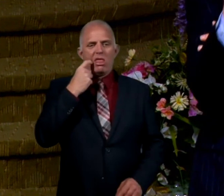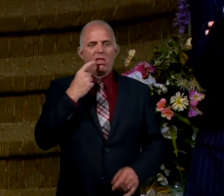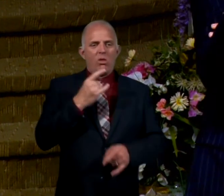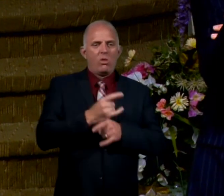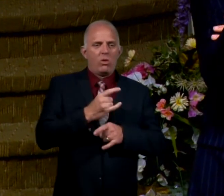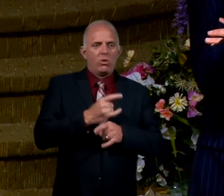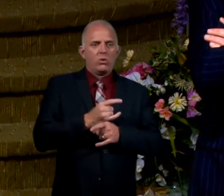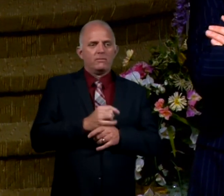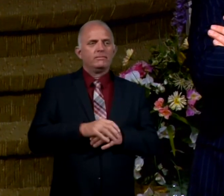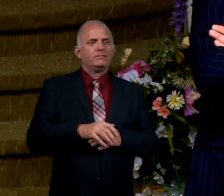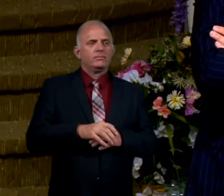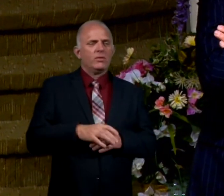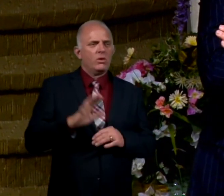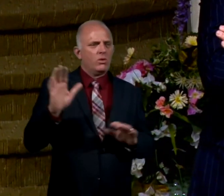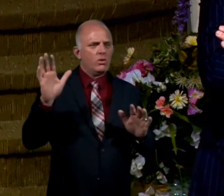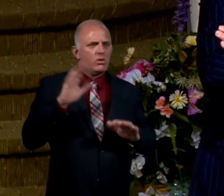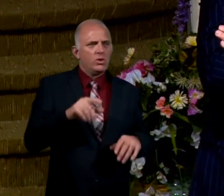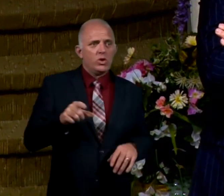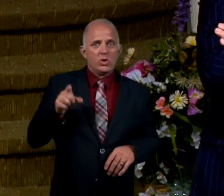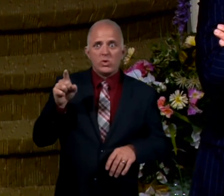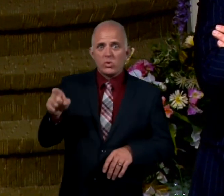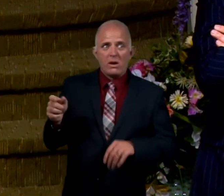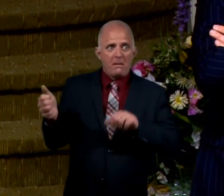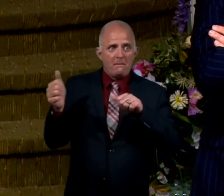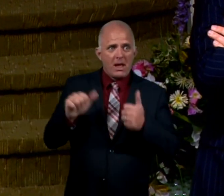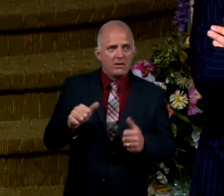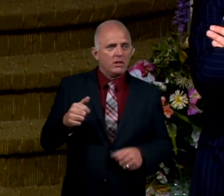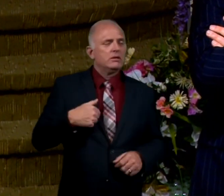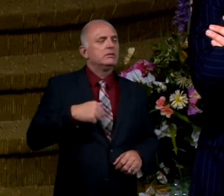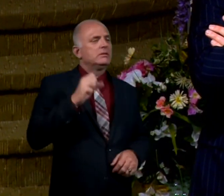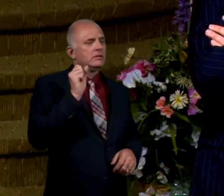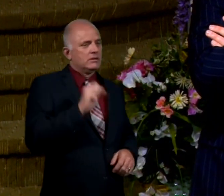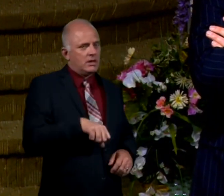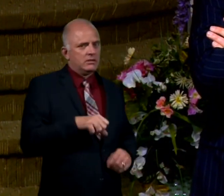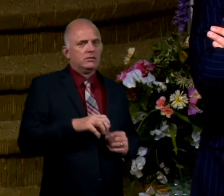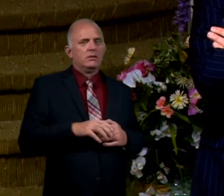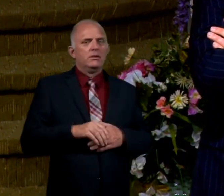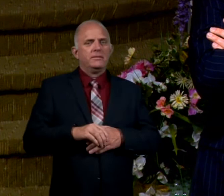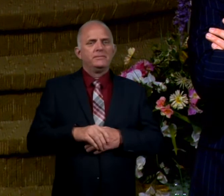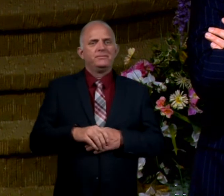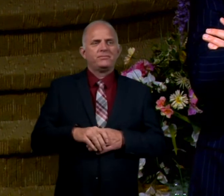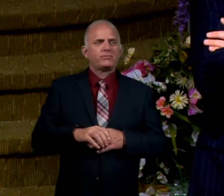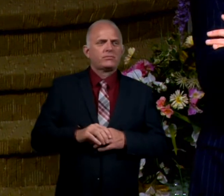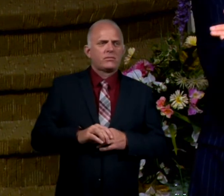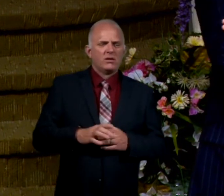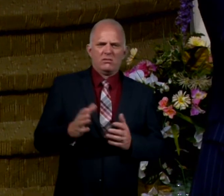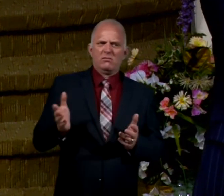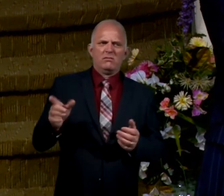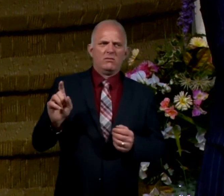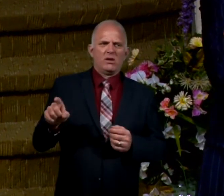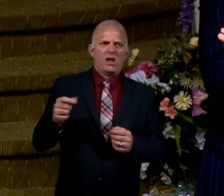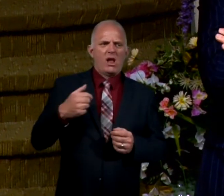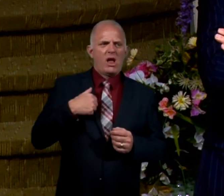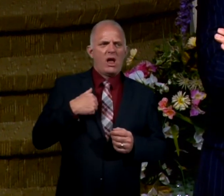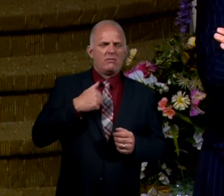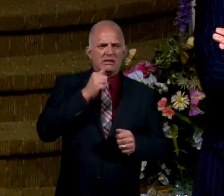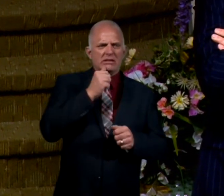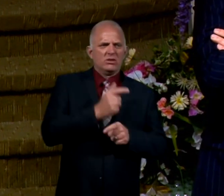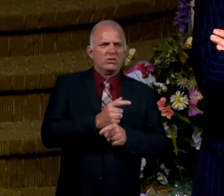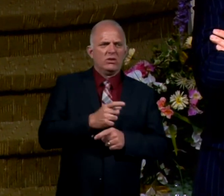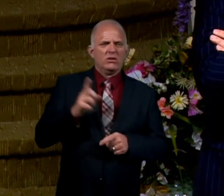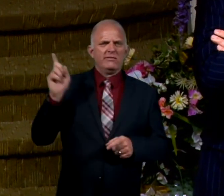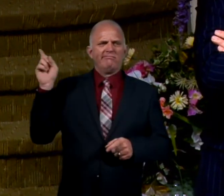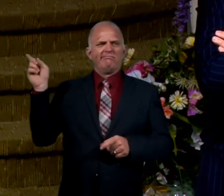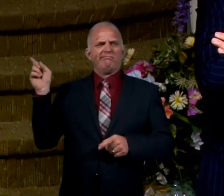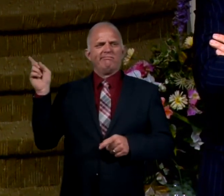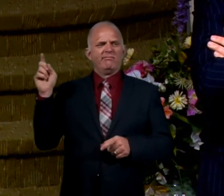her. She goes, "Hold a second. Are you a Baptist?" I said, "I am." She said, "Well, I'm a sister at so-and-so church, but you